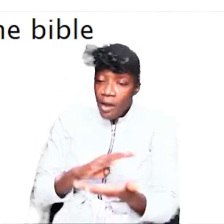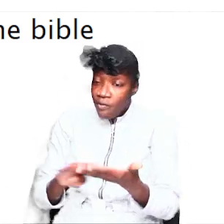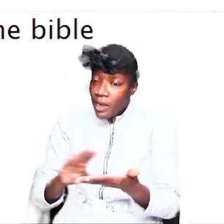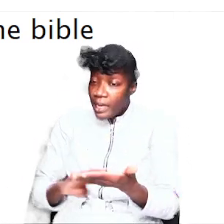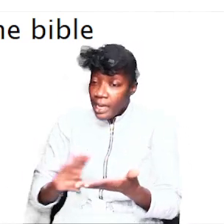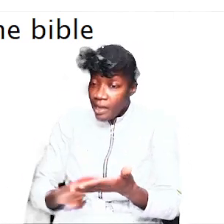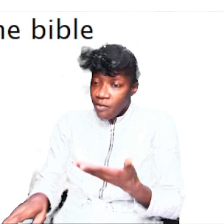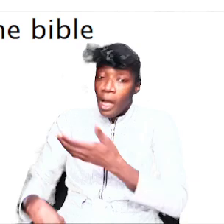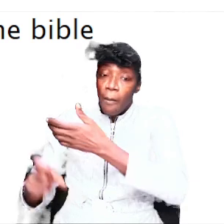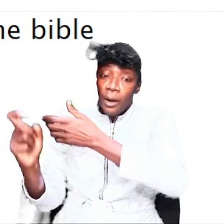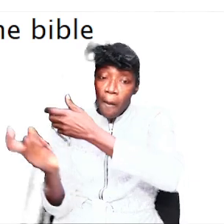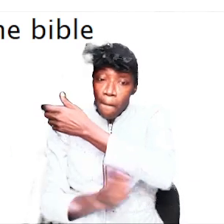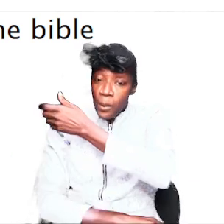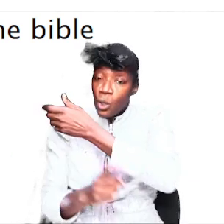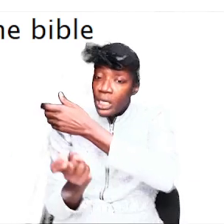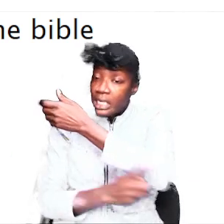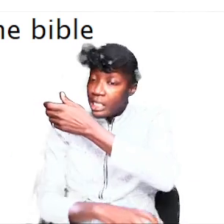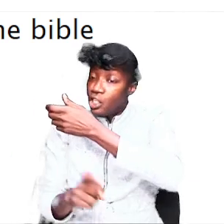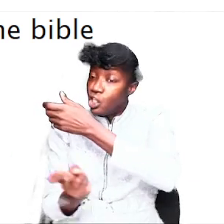There is some form of judgment.